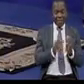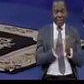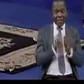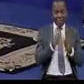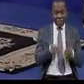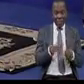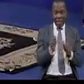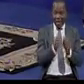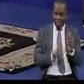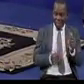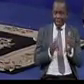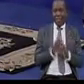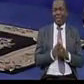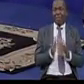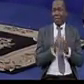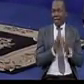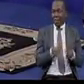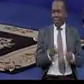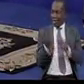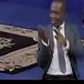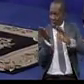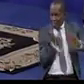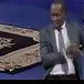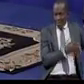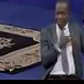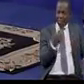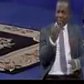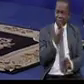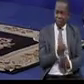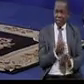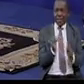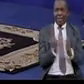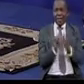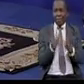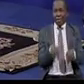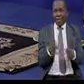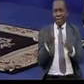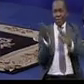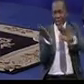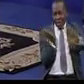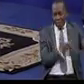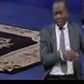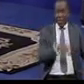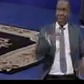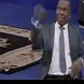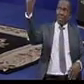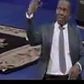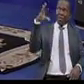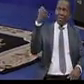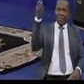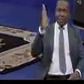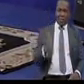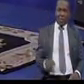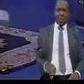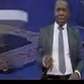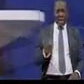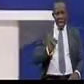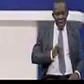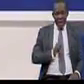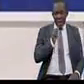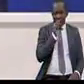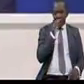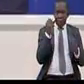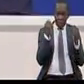and abandon the grace of God. And I'm surprised the people who hear